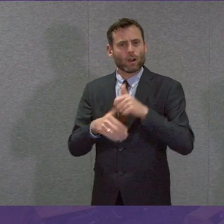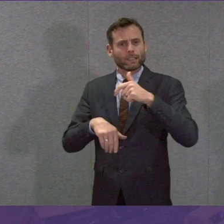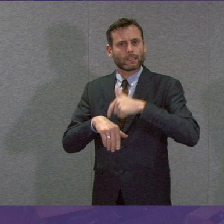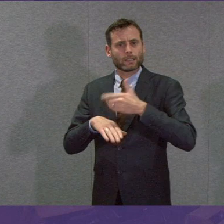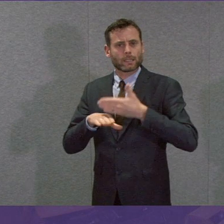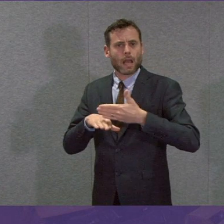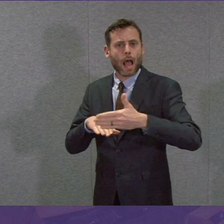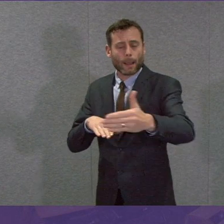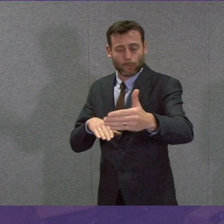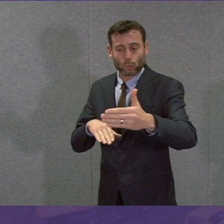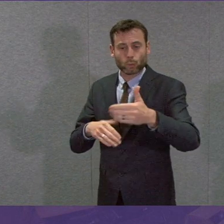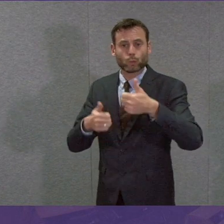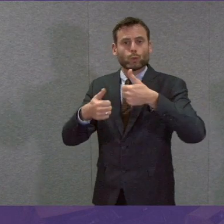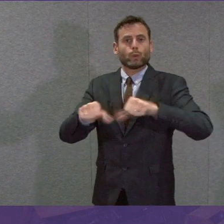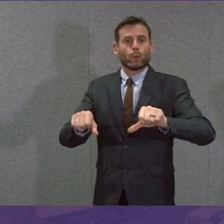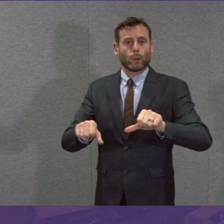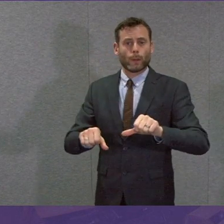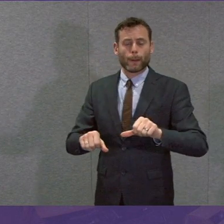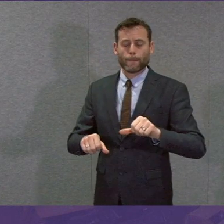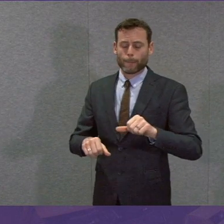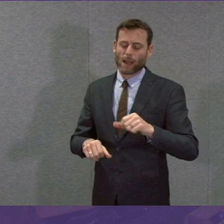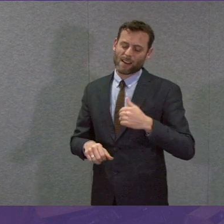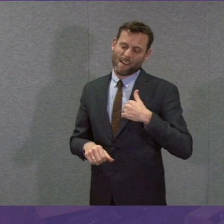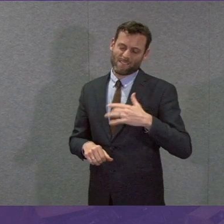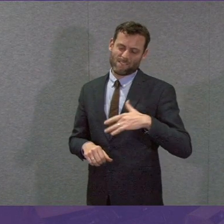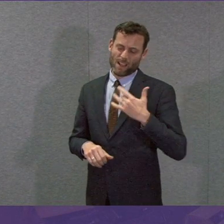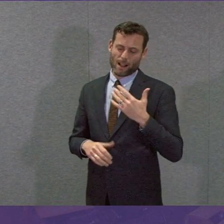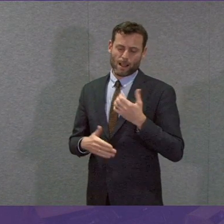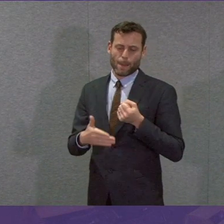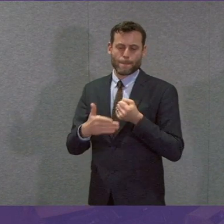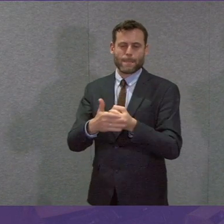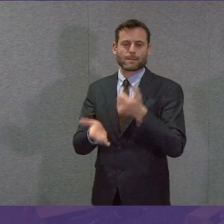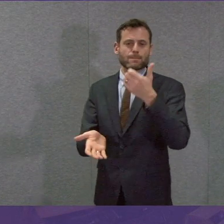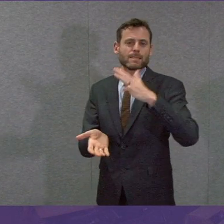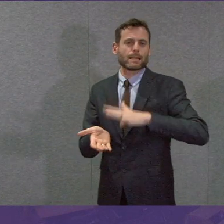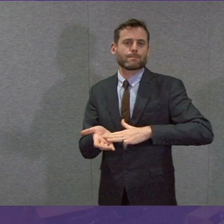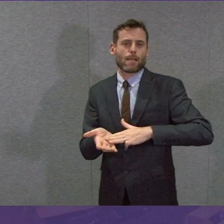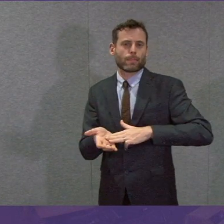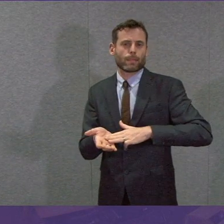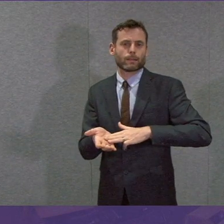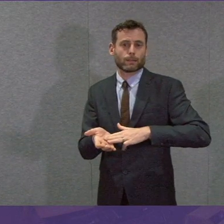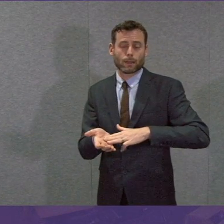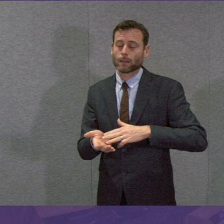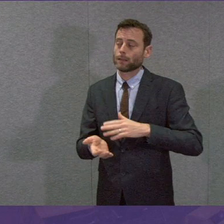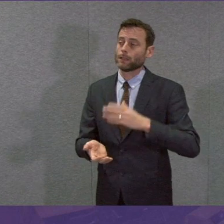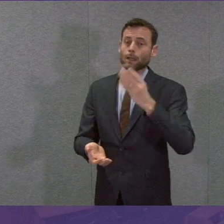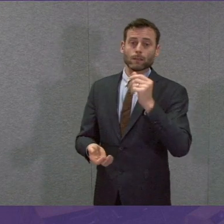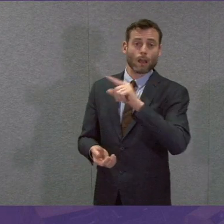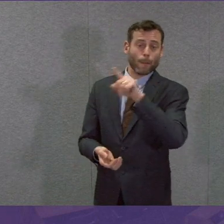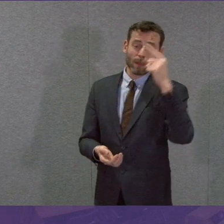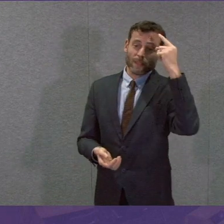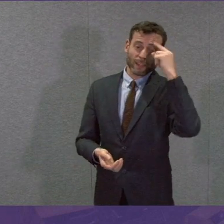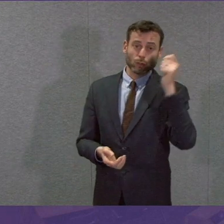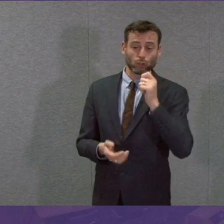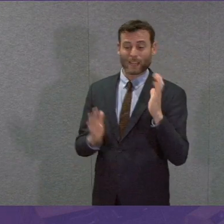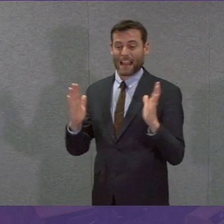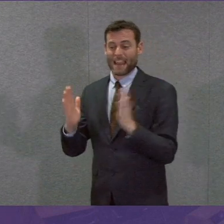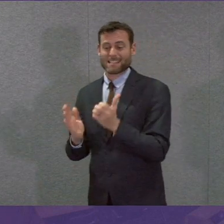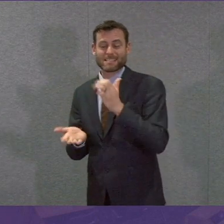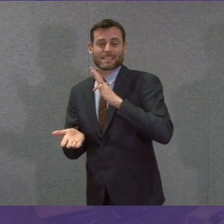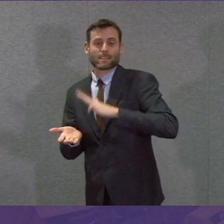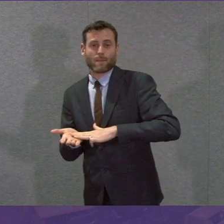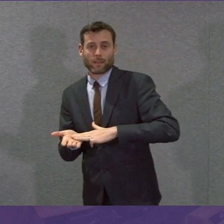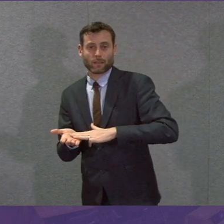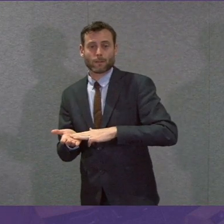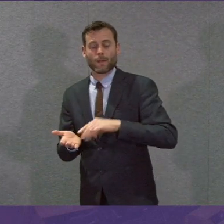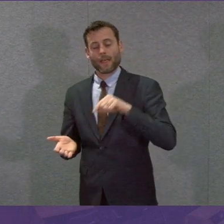seem to me probably the maximum period that one would go for. And there may be arguments to have reporting within. I think in terms of formal reporting on